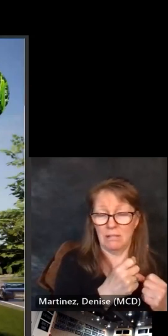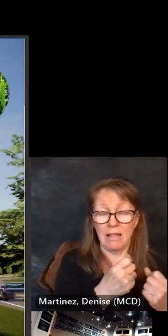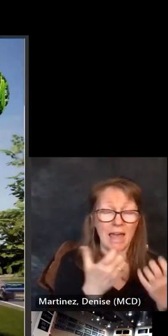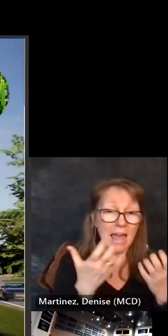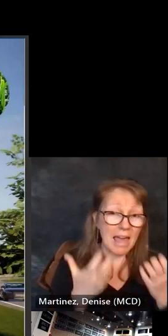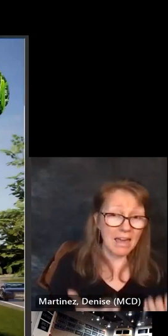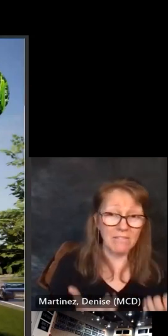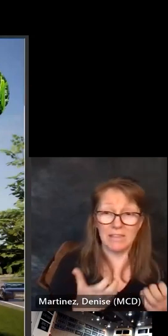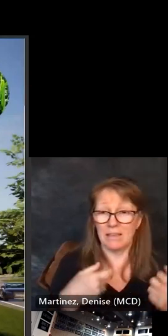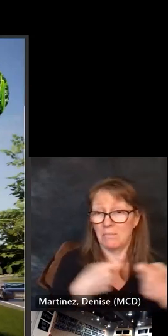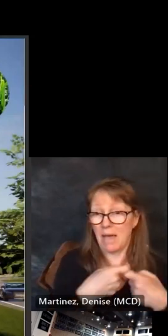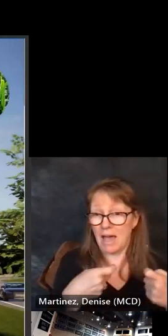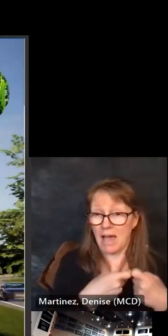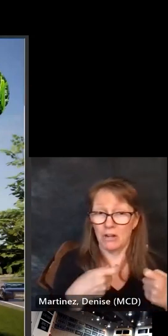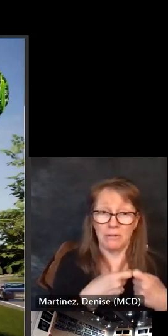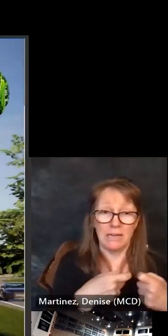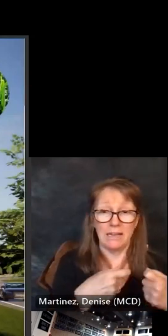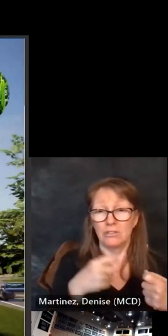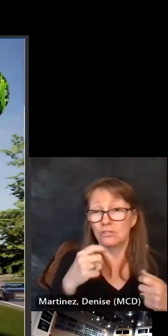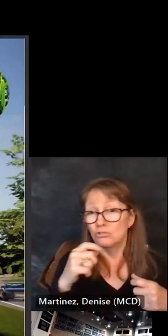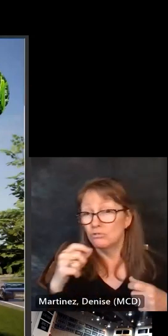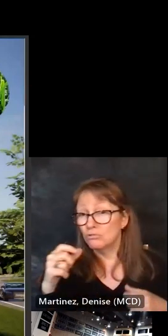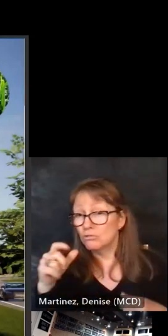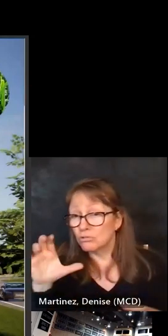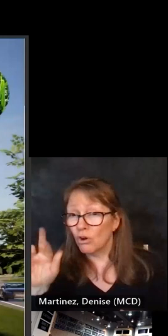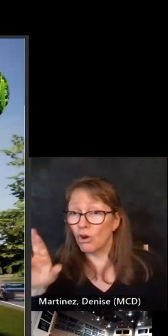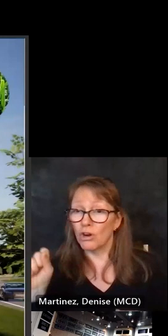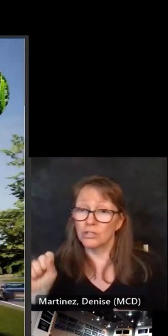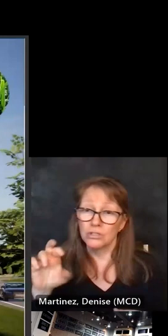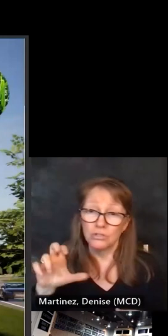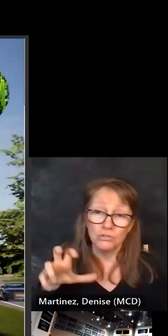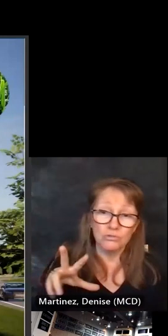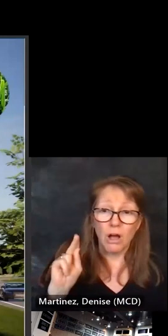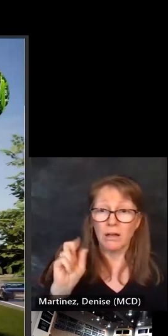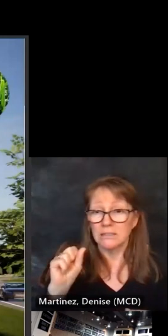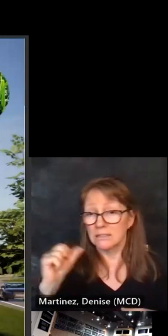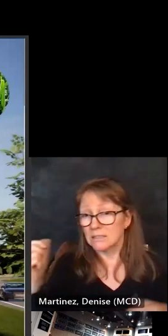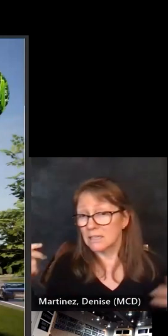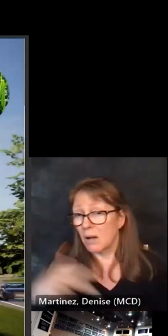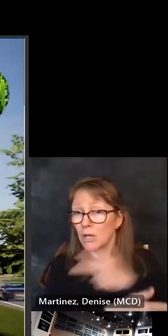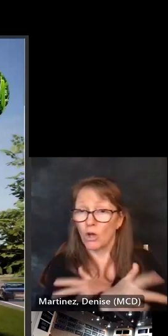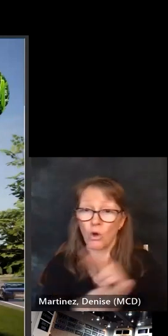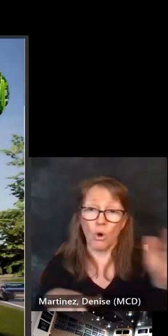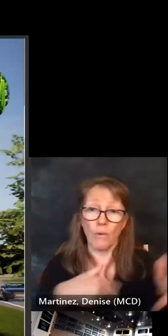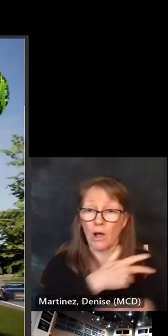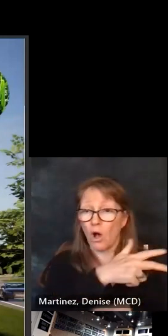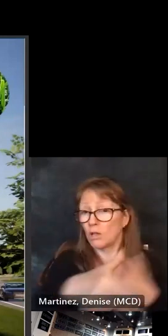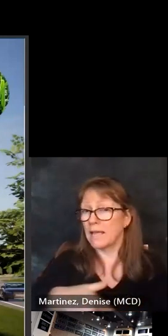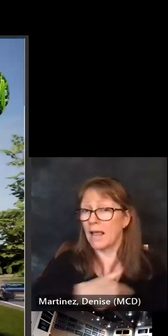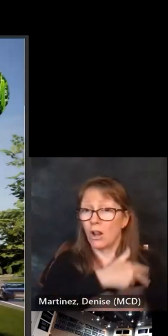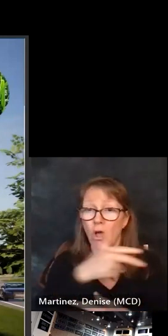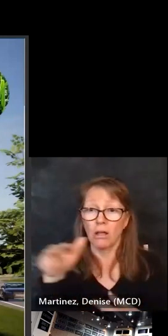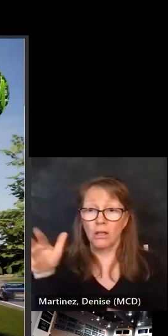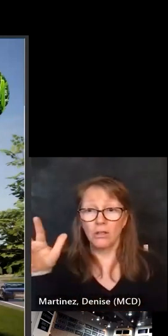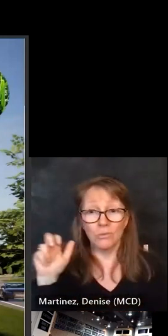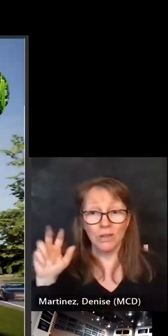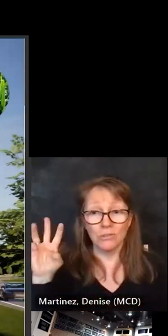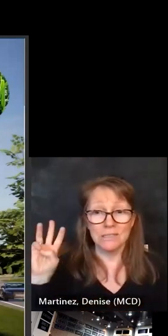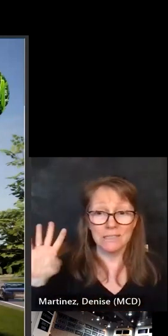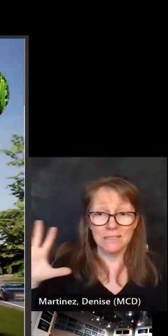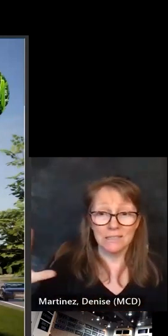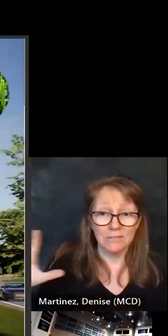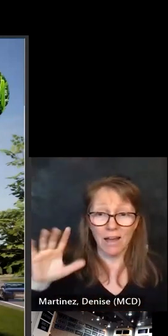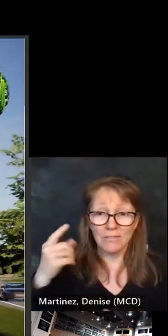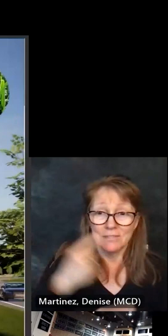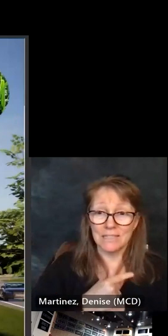buses and trucks and cars coming and going all day long, 365 days a year. We've put in countless